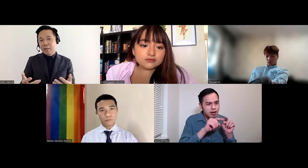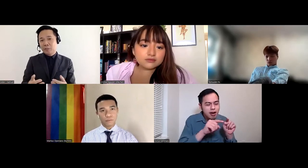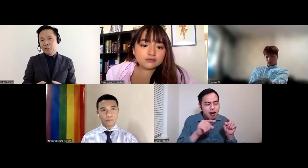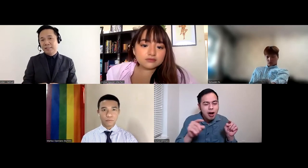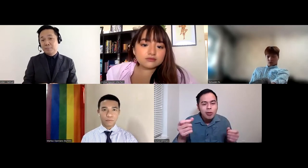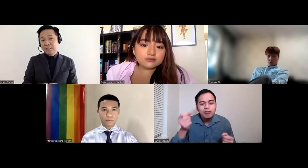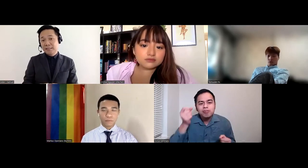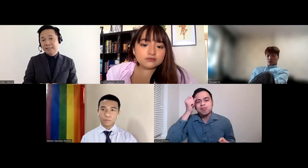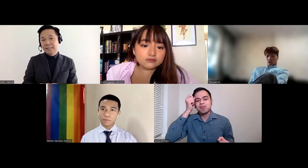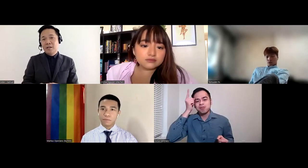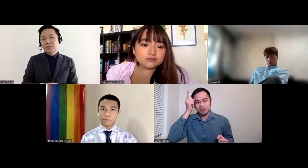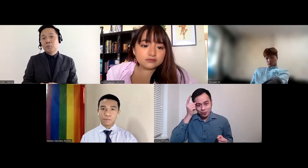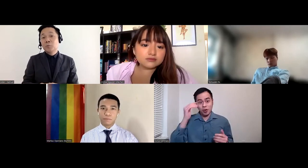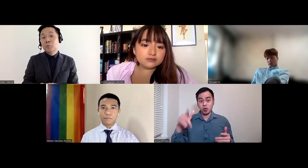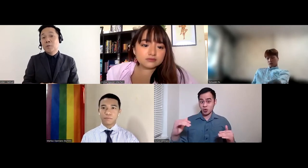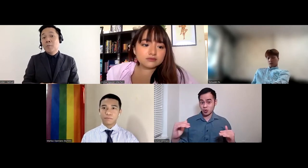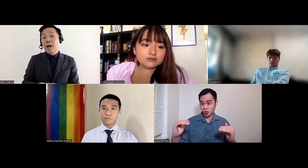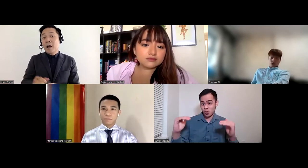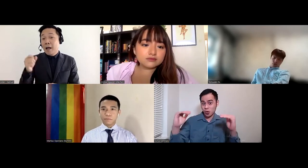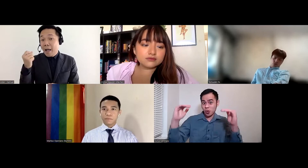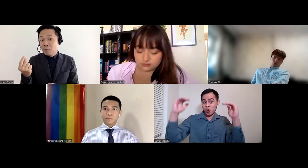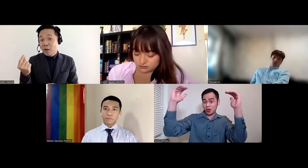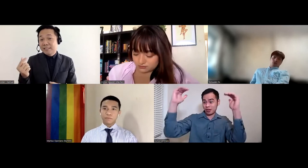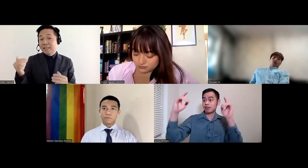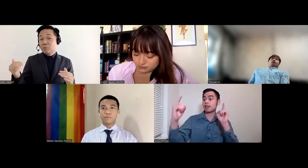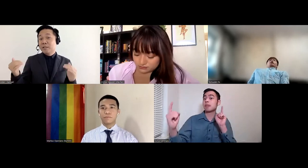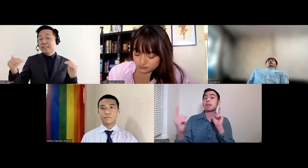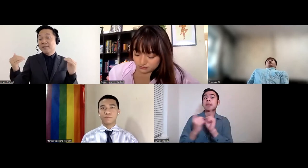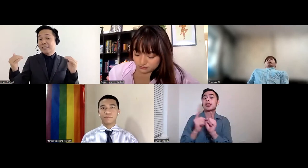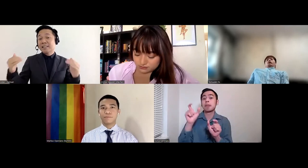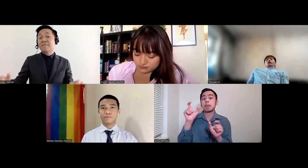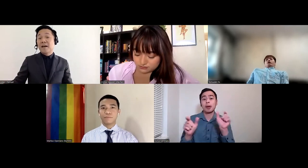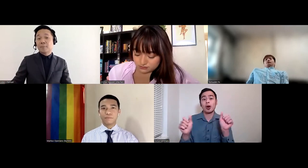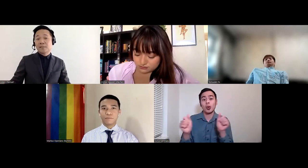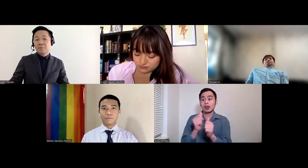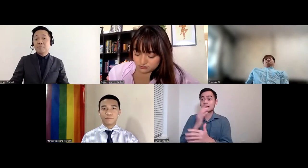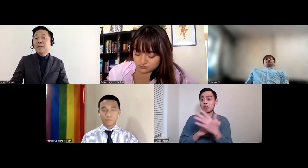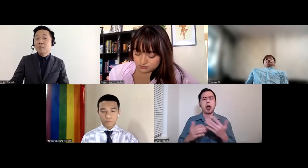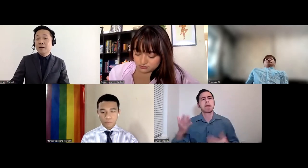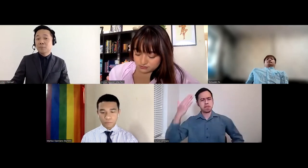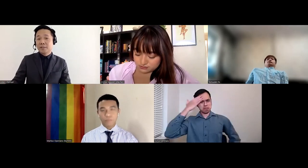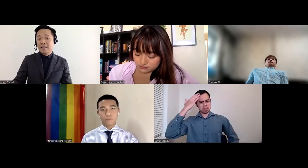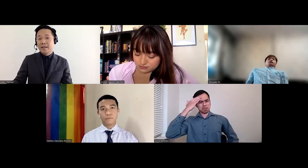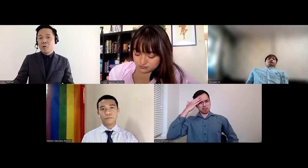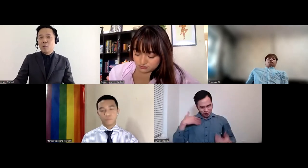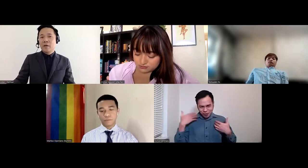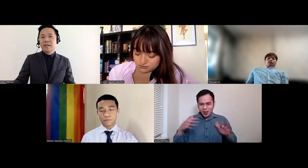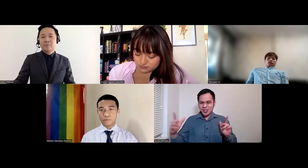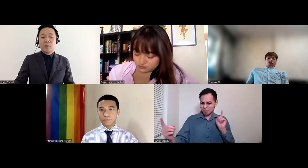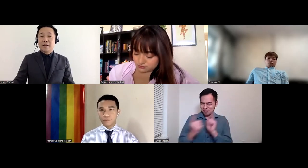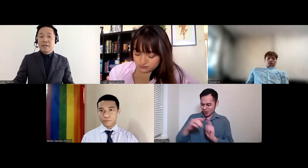sign language as a means to, and when I see that this, as this develops, when people come together,